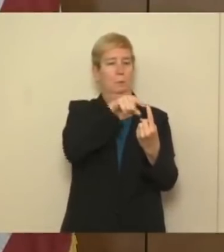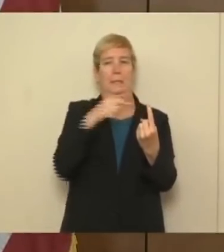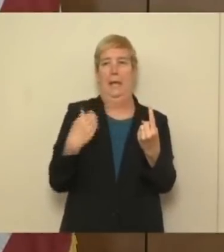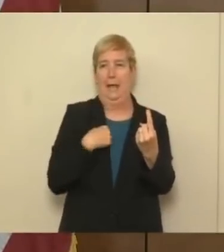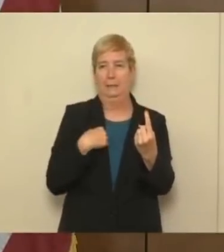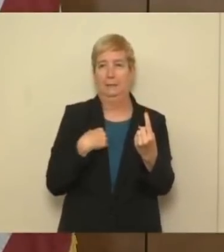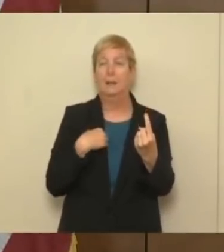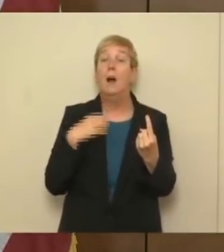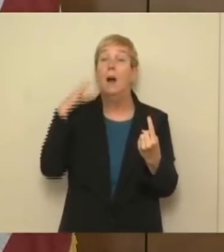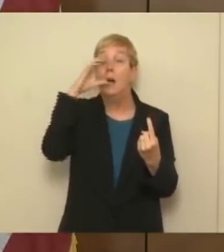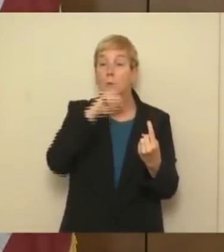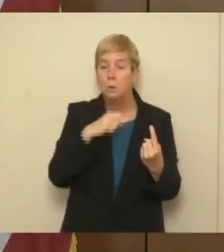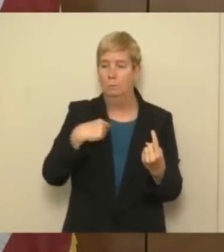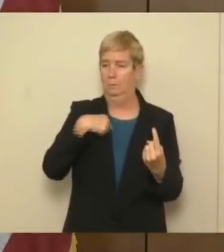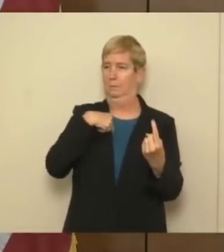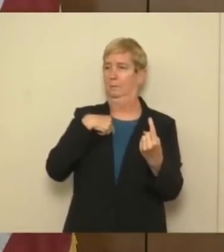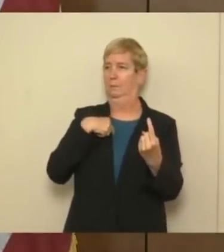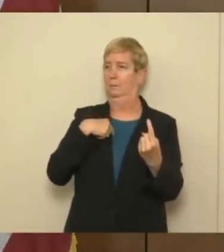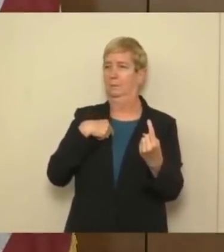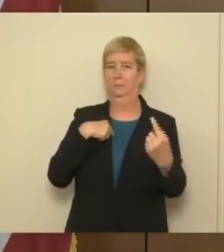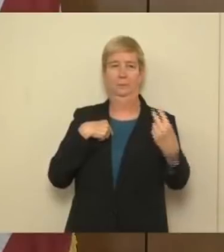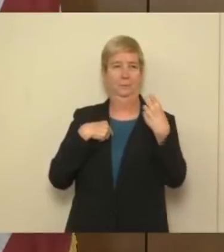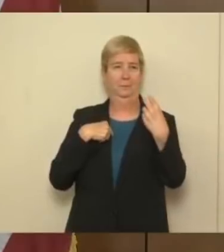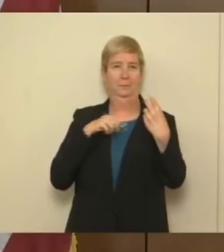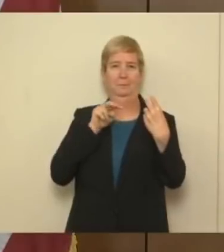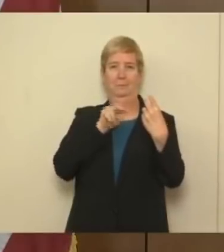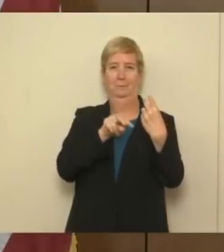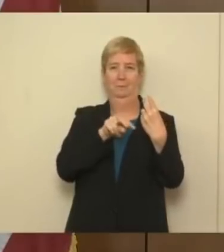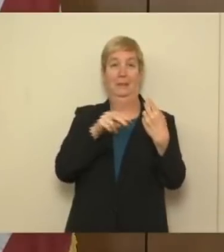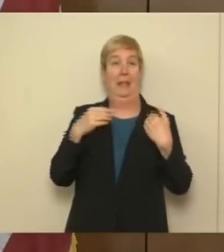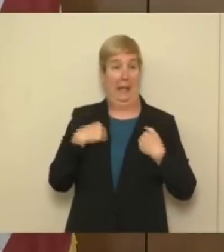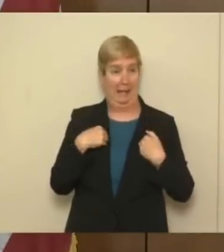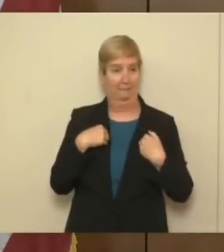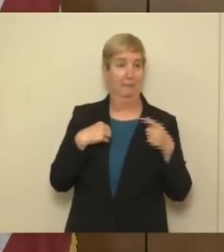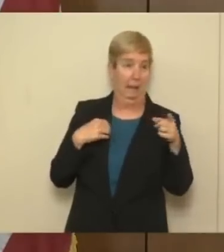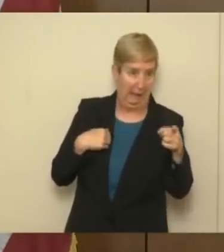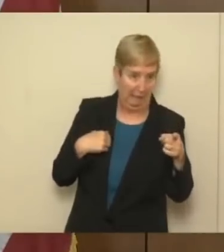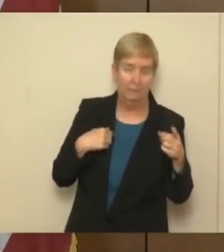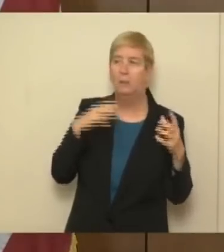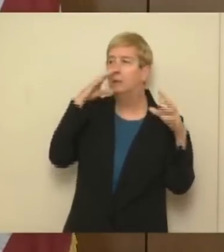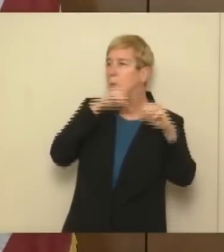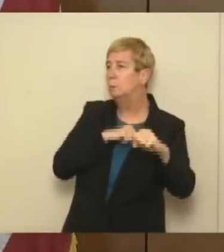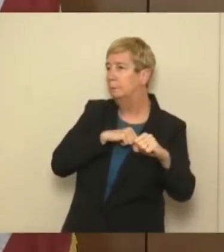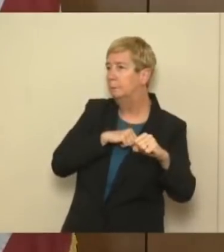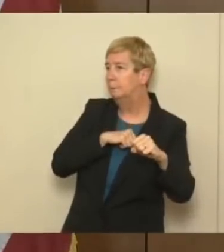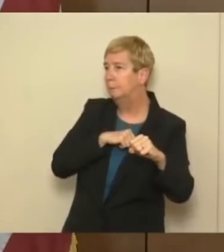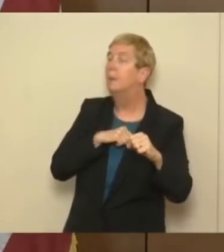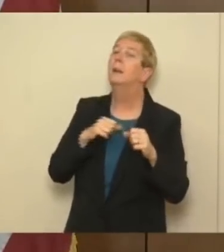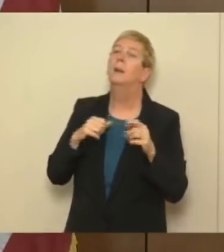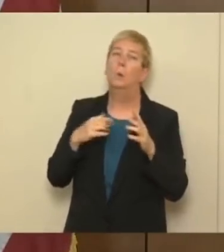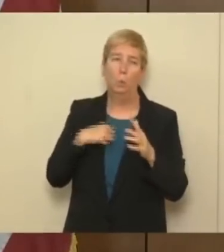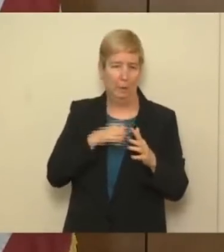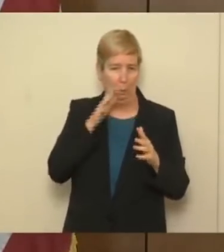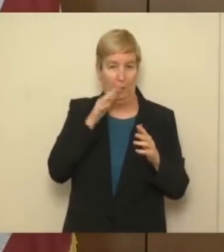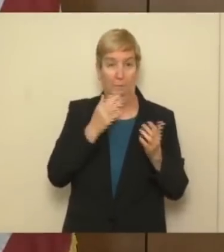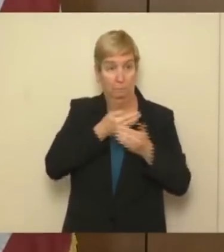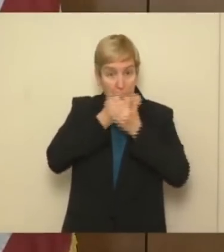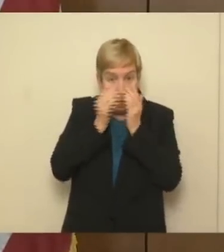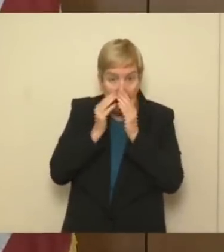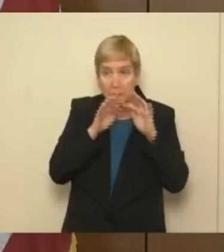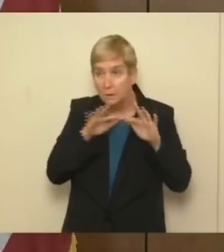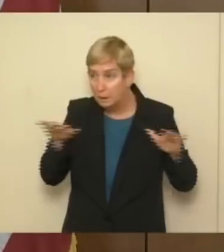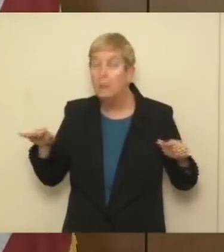assume that they are making that same assumption about you. And we'll stay in the green. We'll be able to do the work that we've been